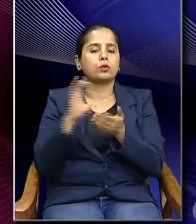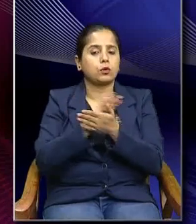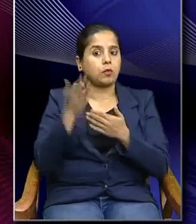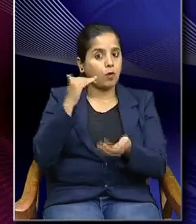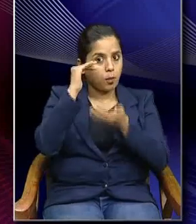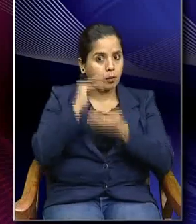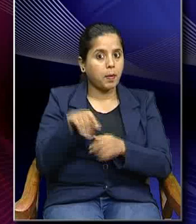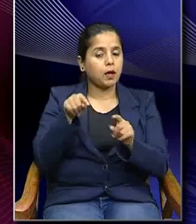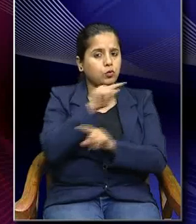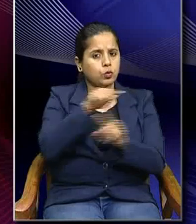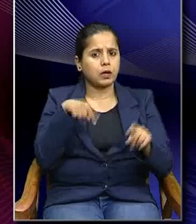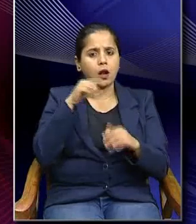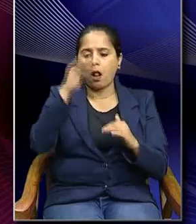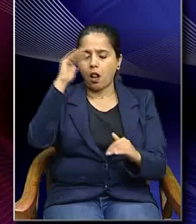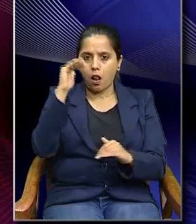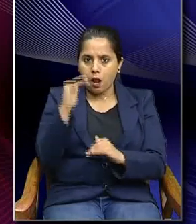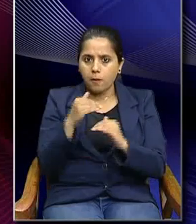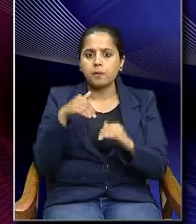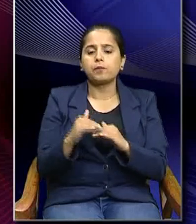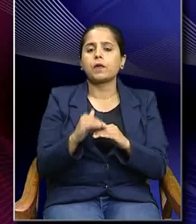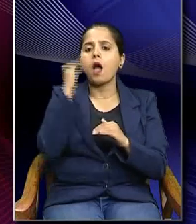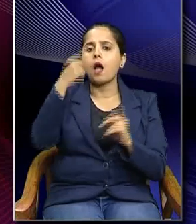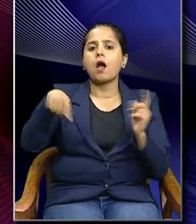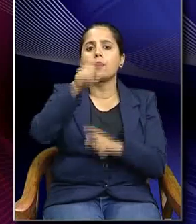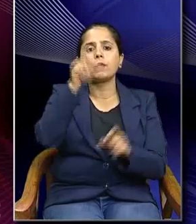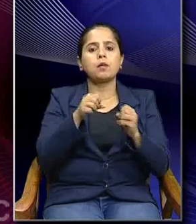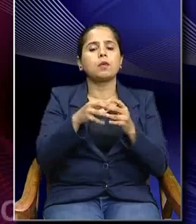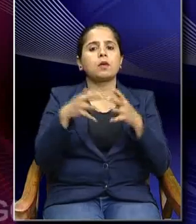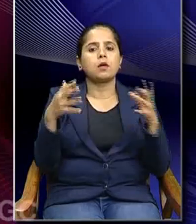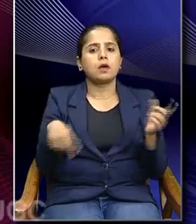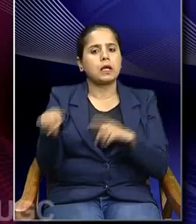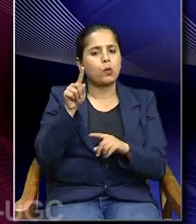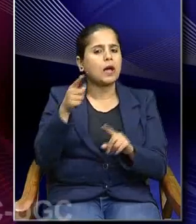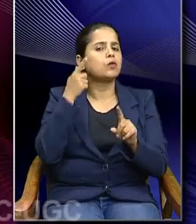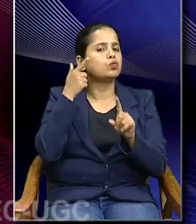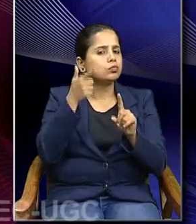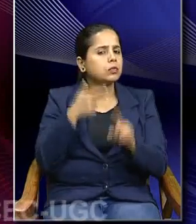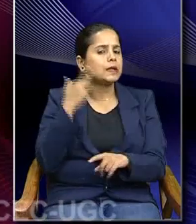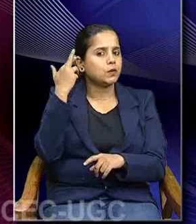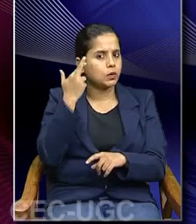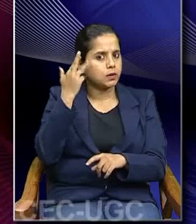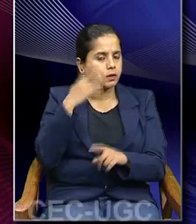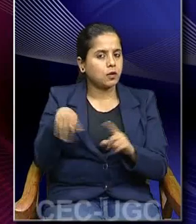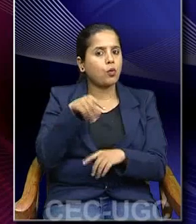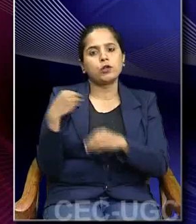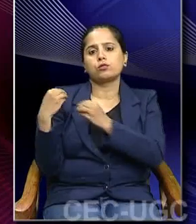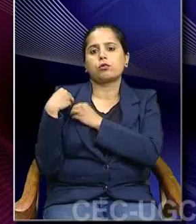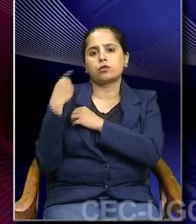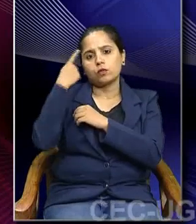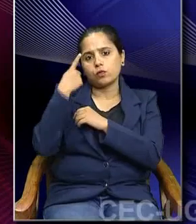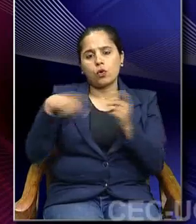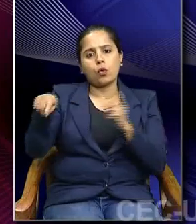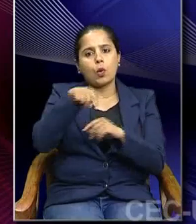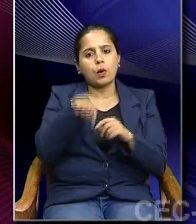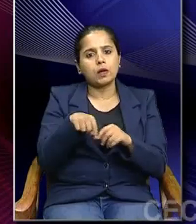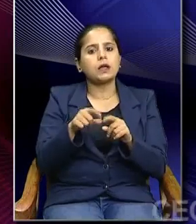declining and high population growth was considered to be one of the key factors responsible for retarding the